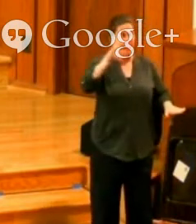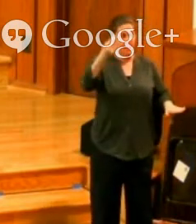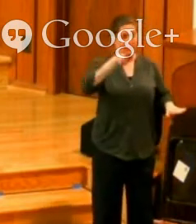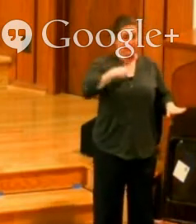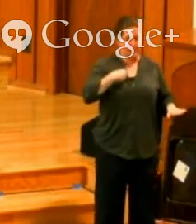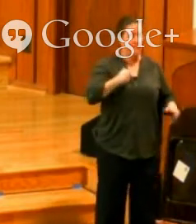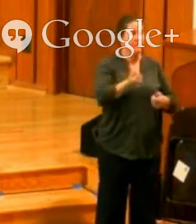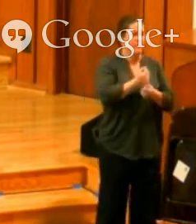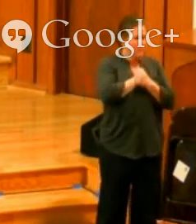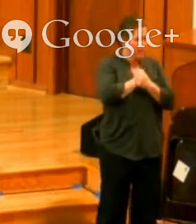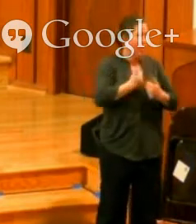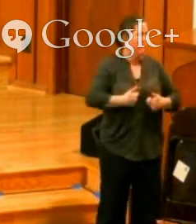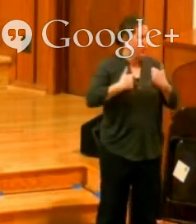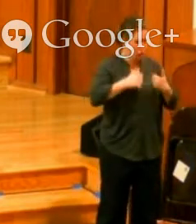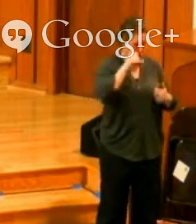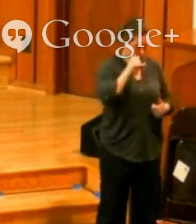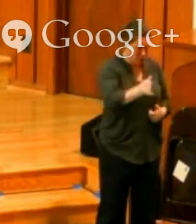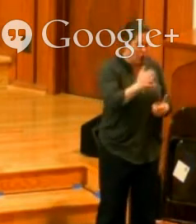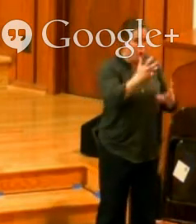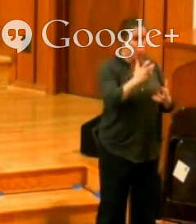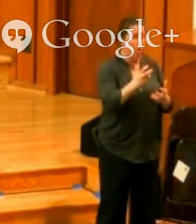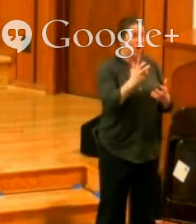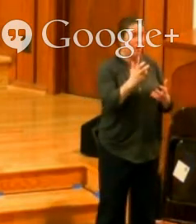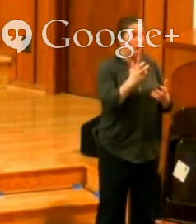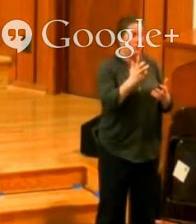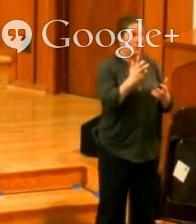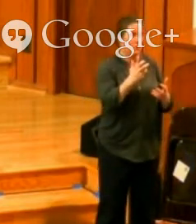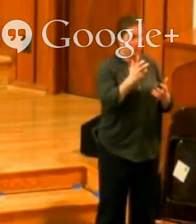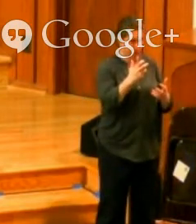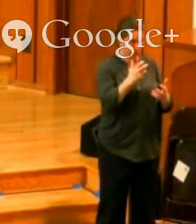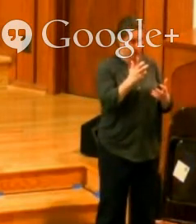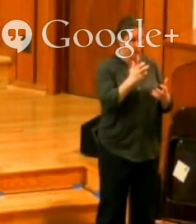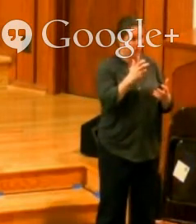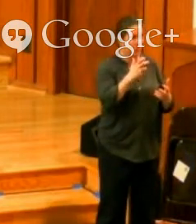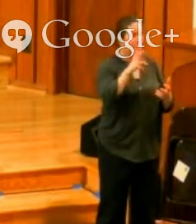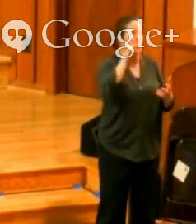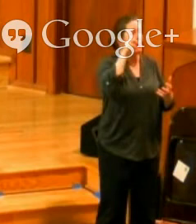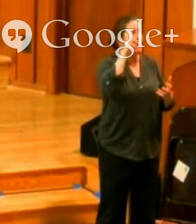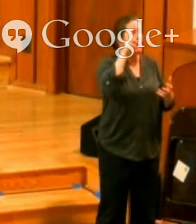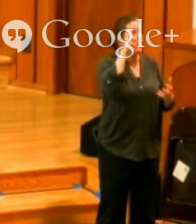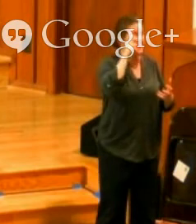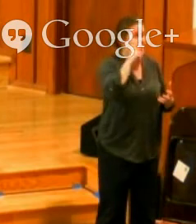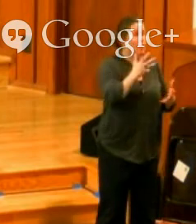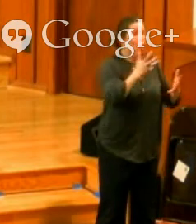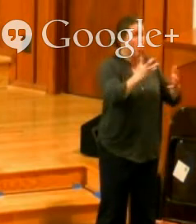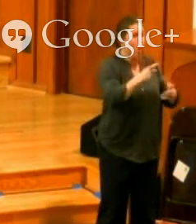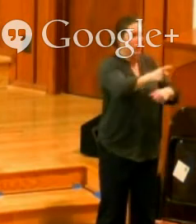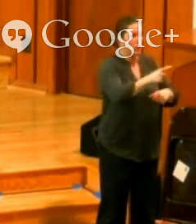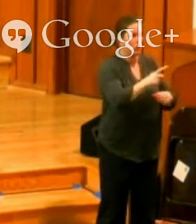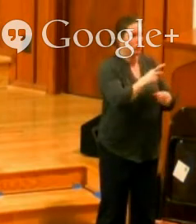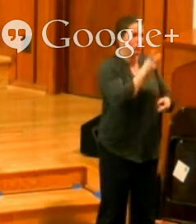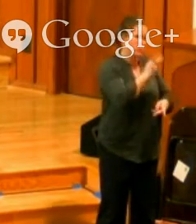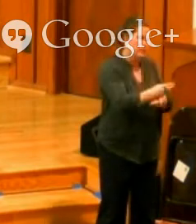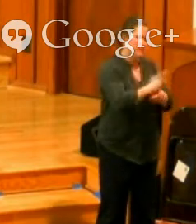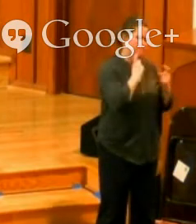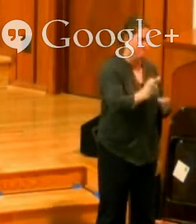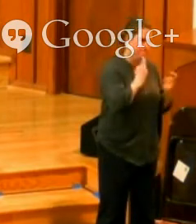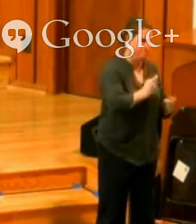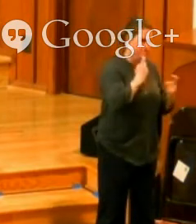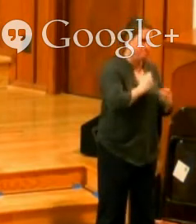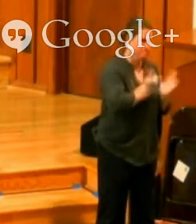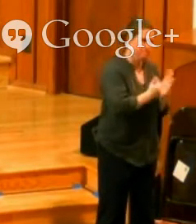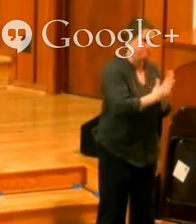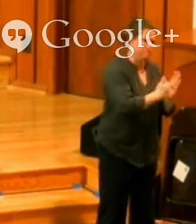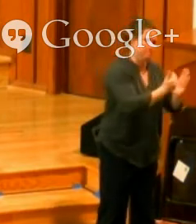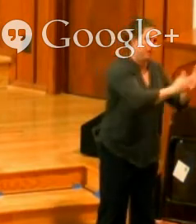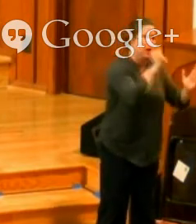remain in sin and find salvation and not find salvation and freedom in Jesus. So he knows that if he keeps you away from God's law